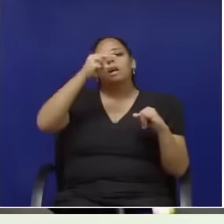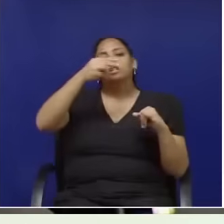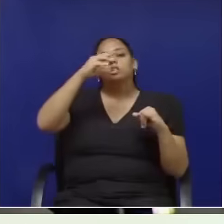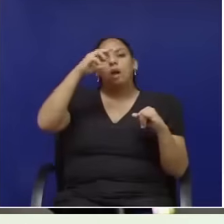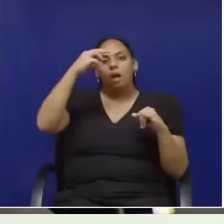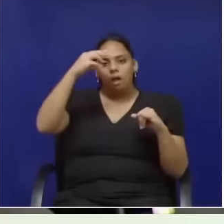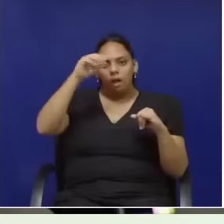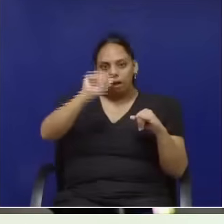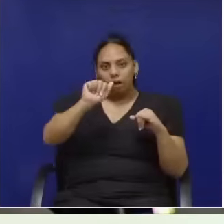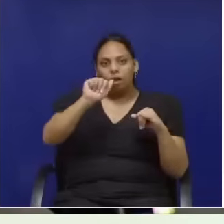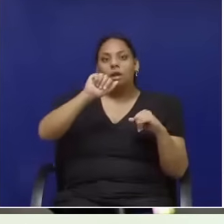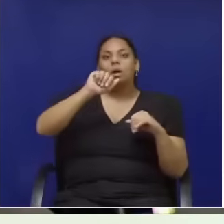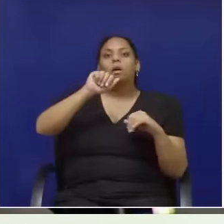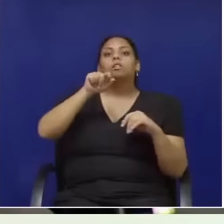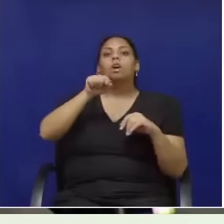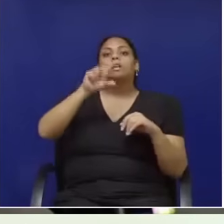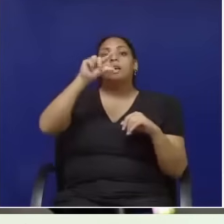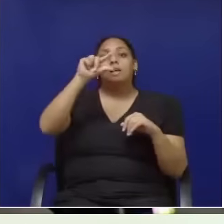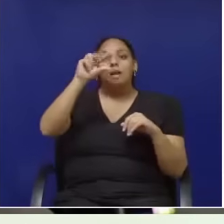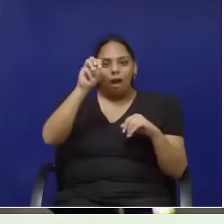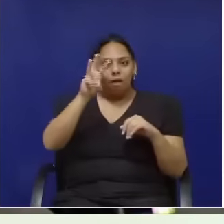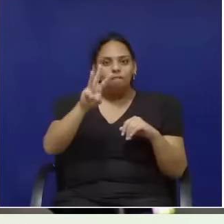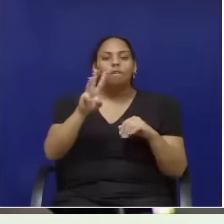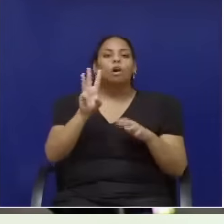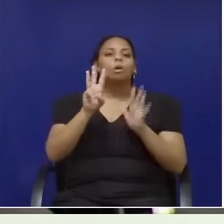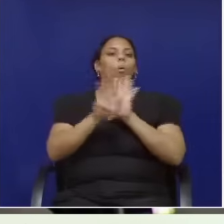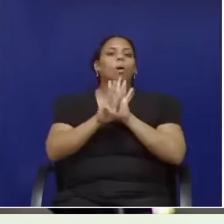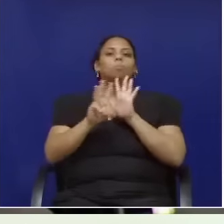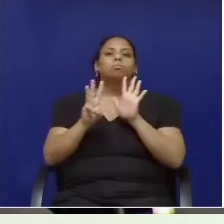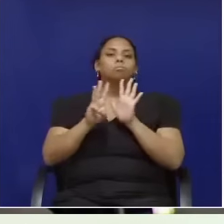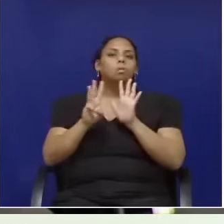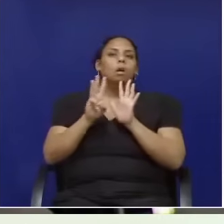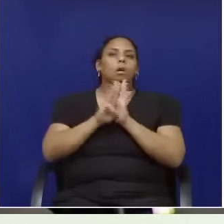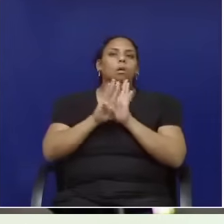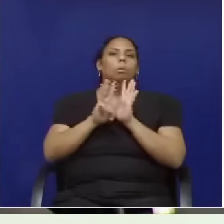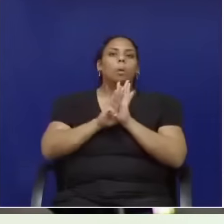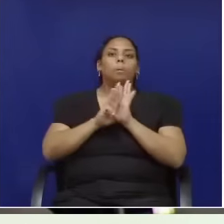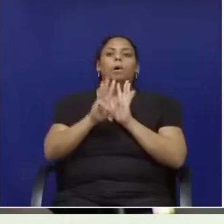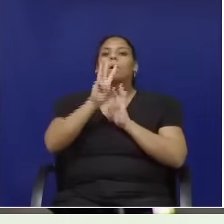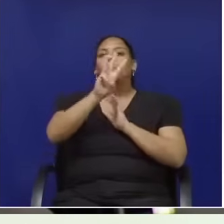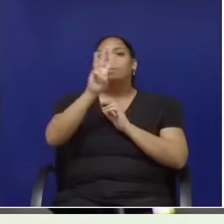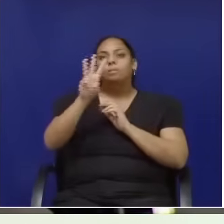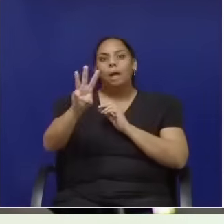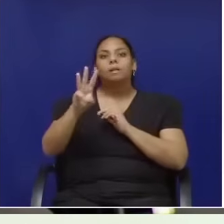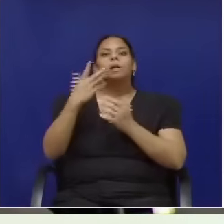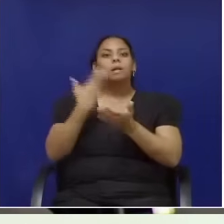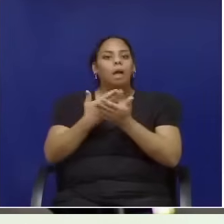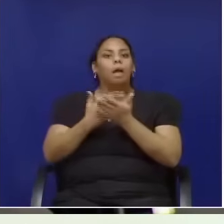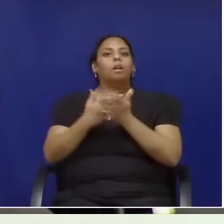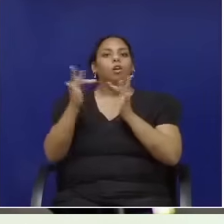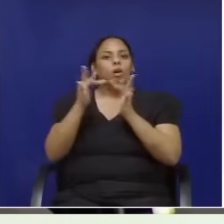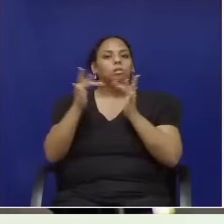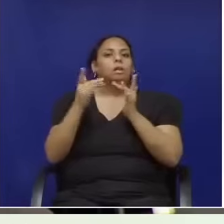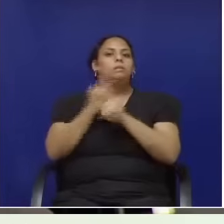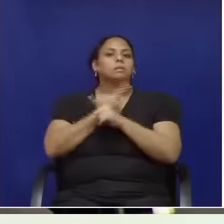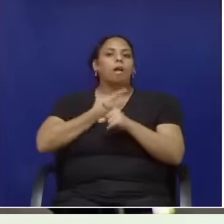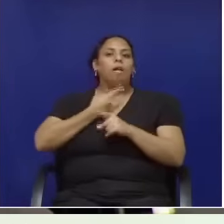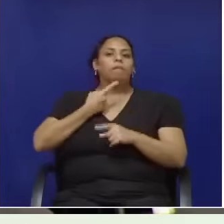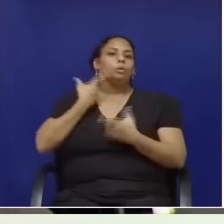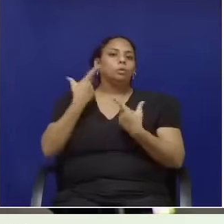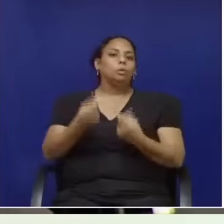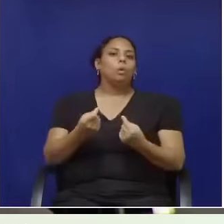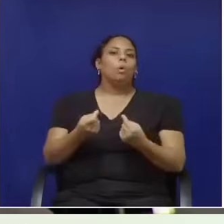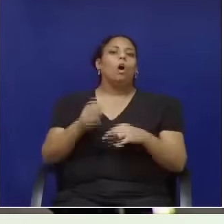myhomeaffairsonline.dha.gov.za webpage, and through the uploading of a selfie, facial recognition technology, we are able to match their record against